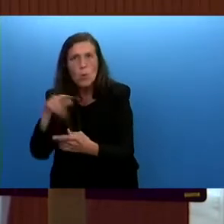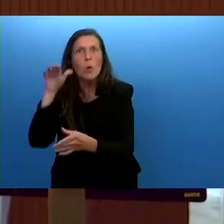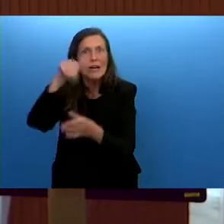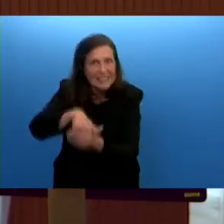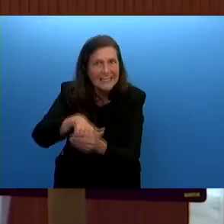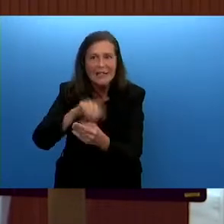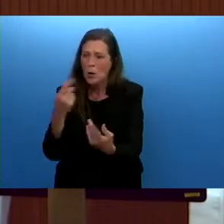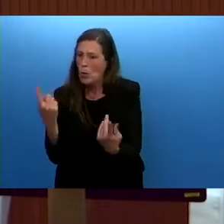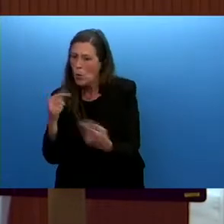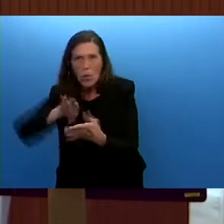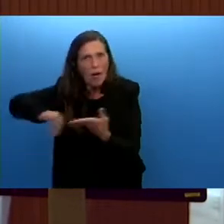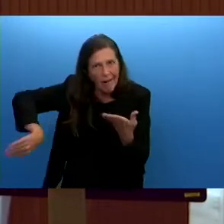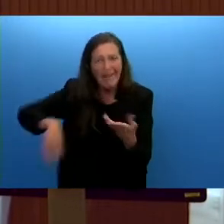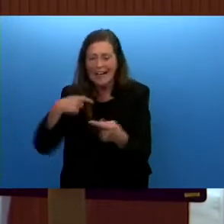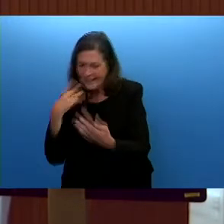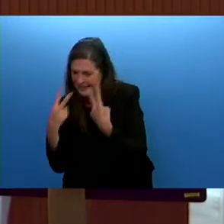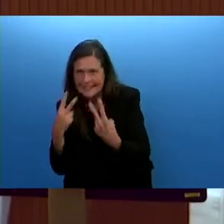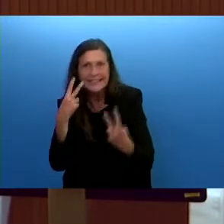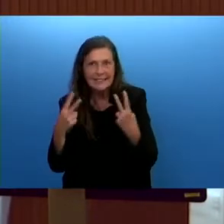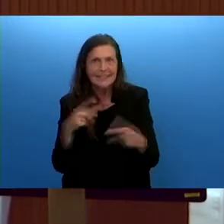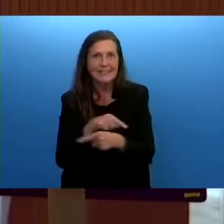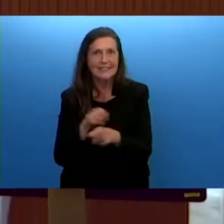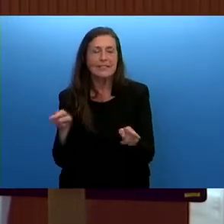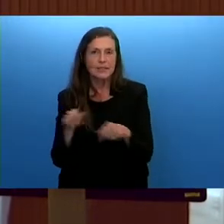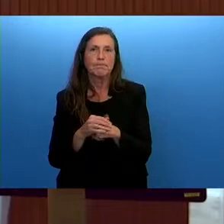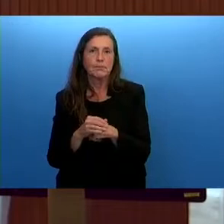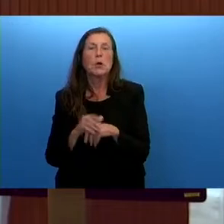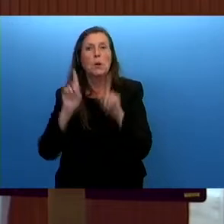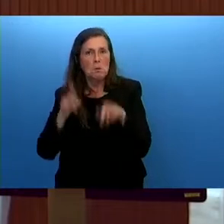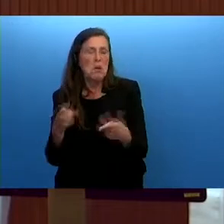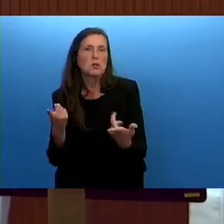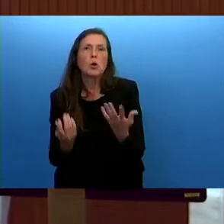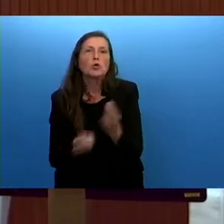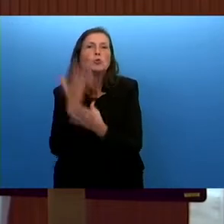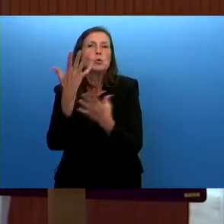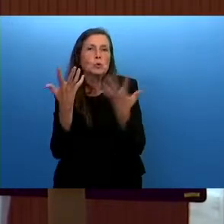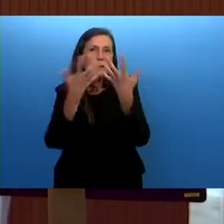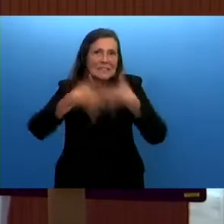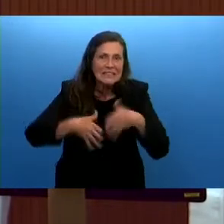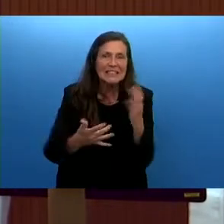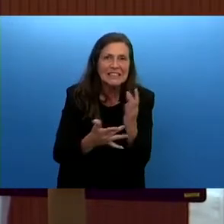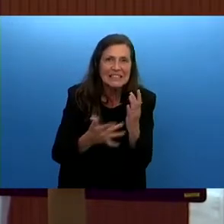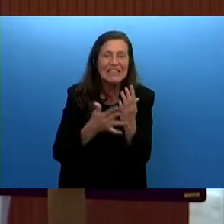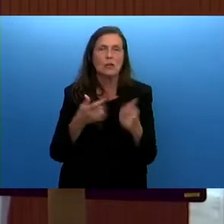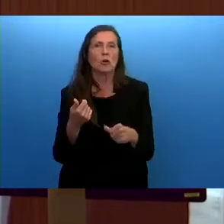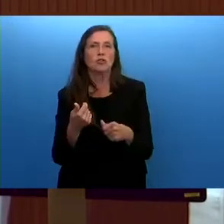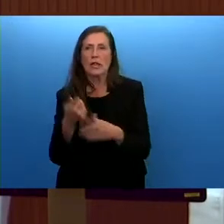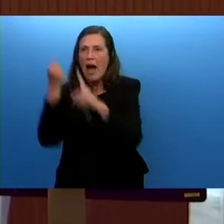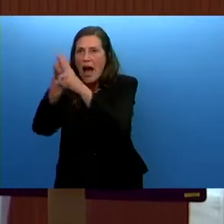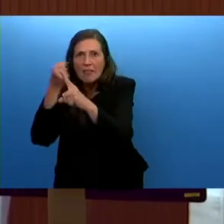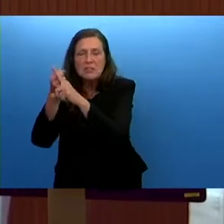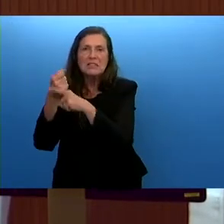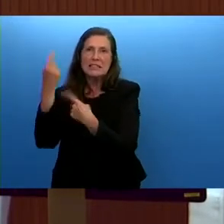gaps, and innovative solutions, including using new technologies, advocacy campaigns, and development